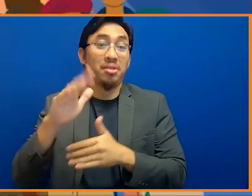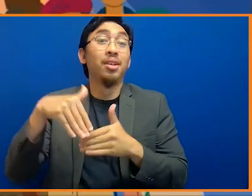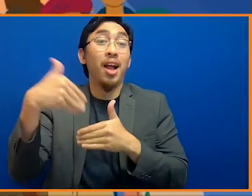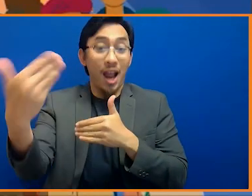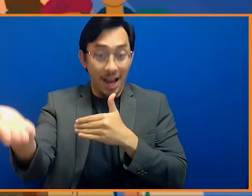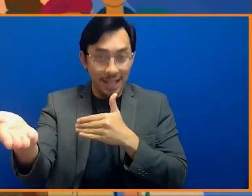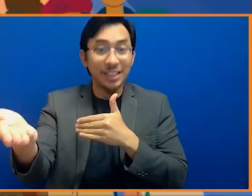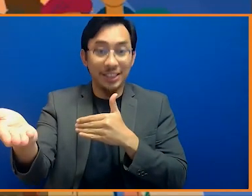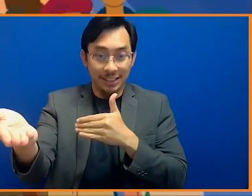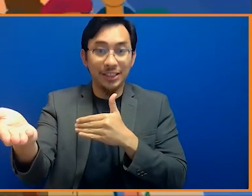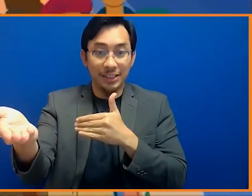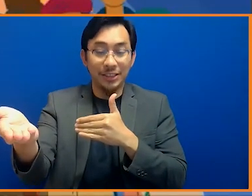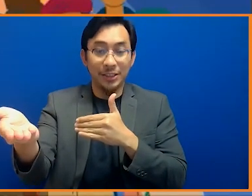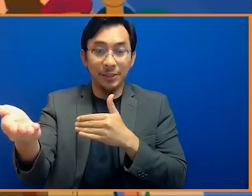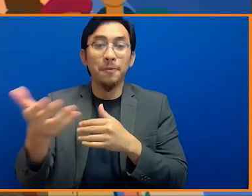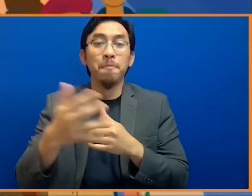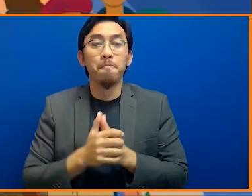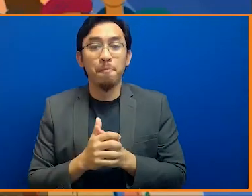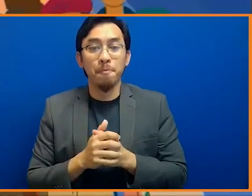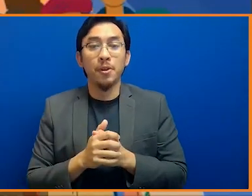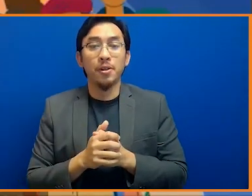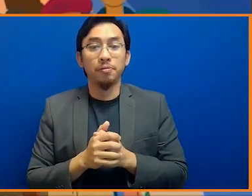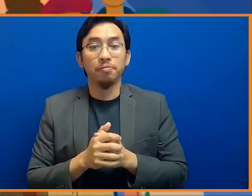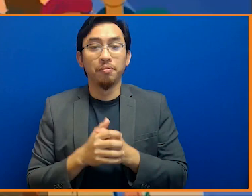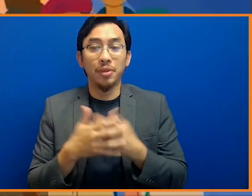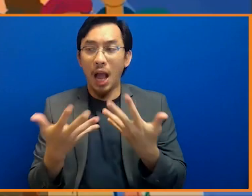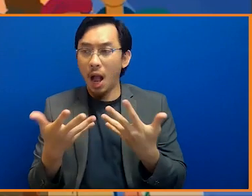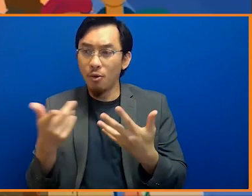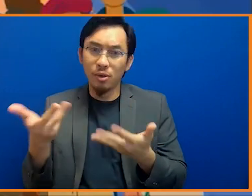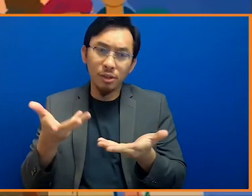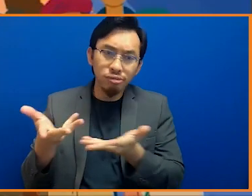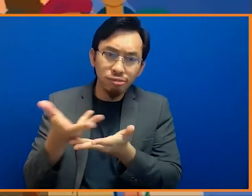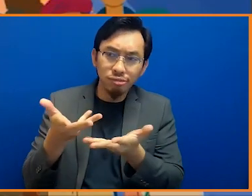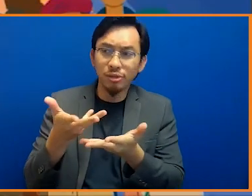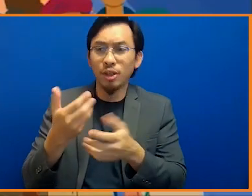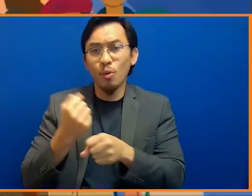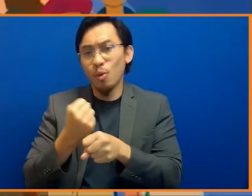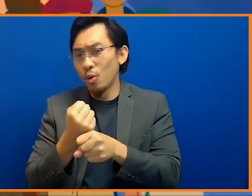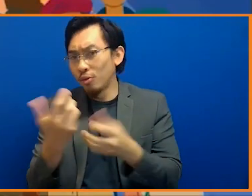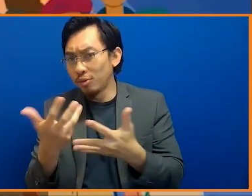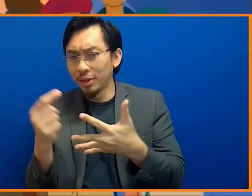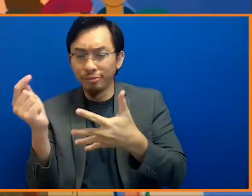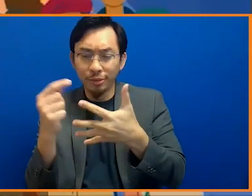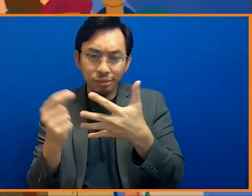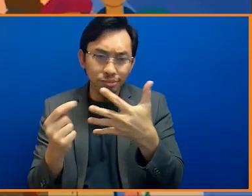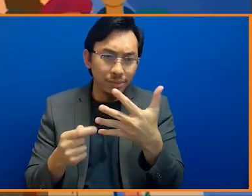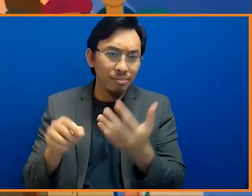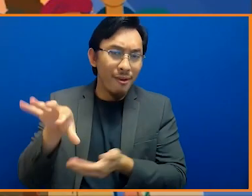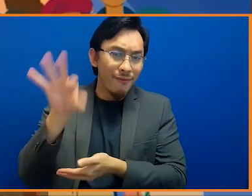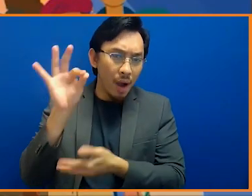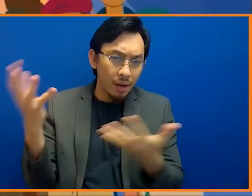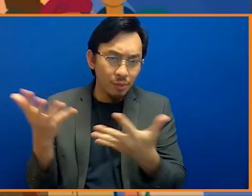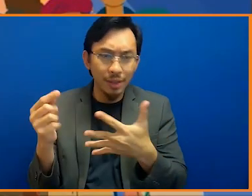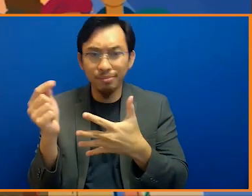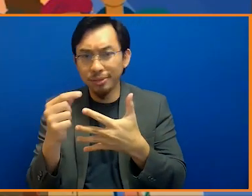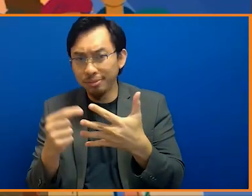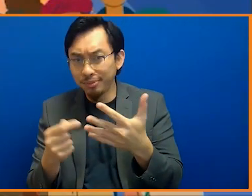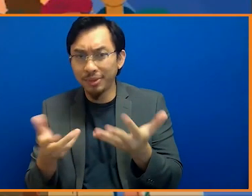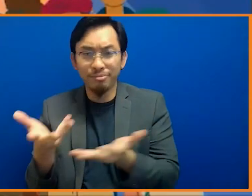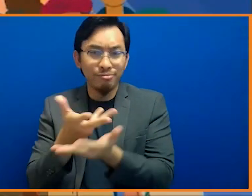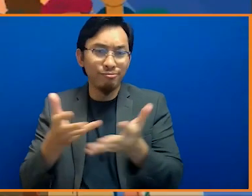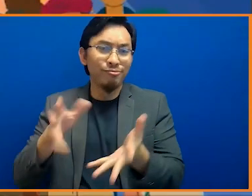like also to invite the coordinator to present their works and the findings or the result of the